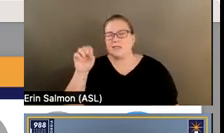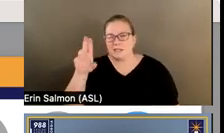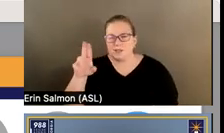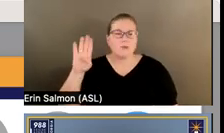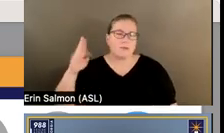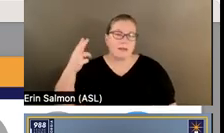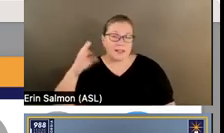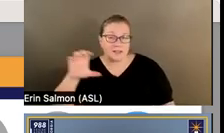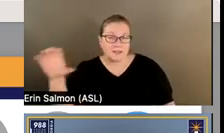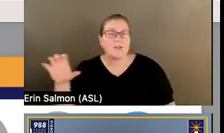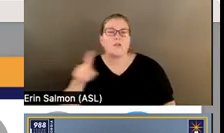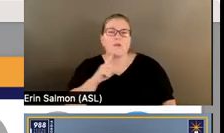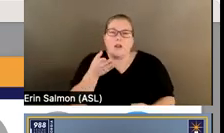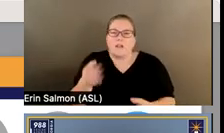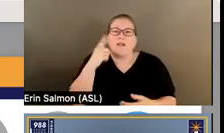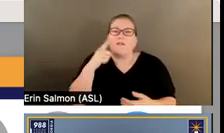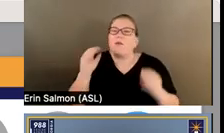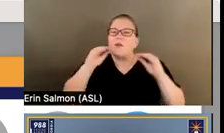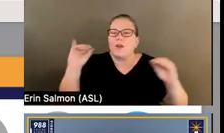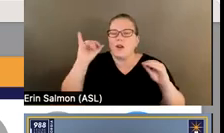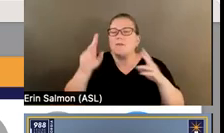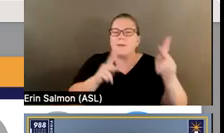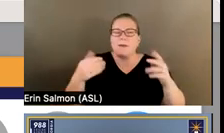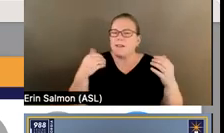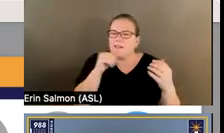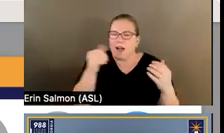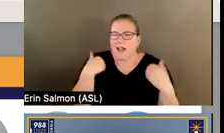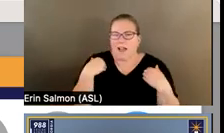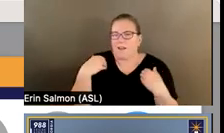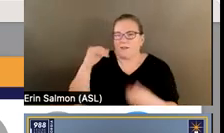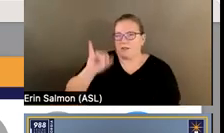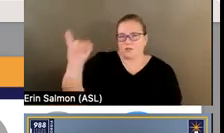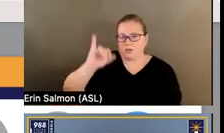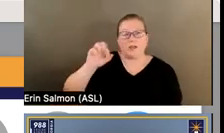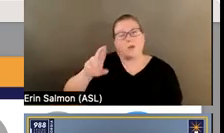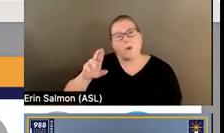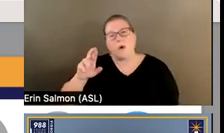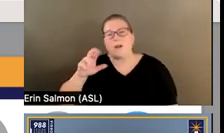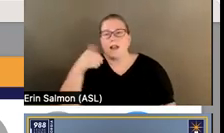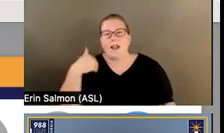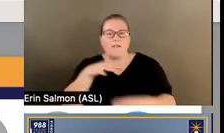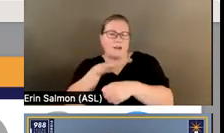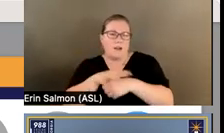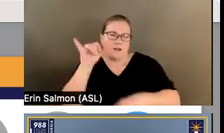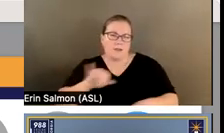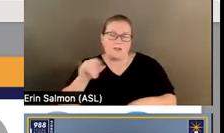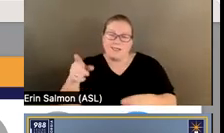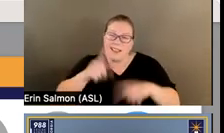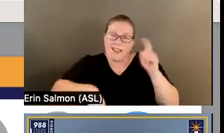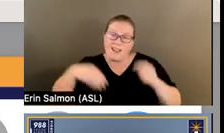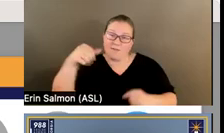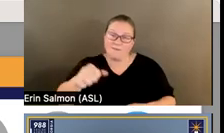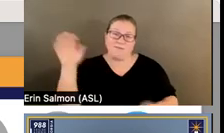place to serve those that are uninsured or underinsured and have no other way to pay for community crisis care